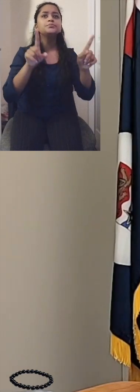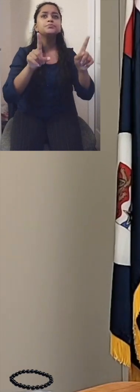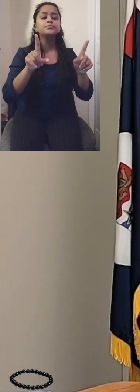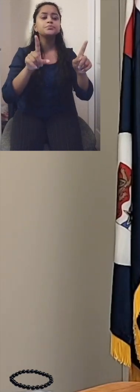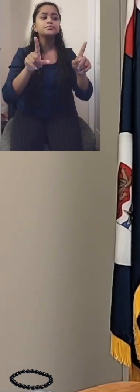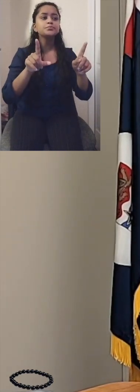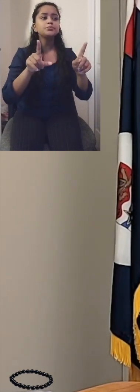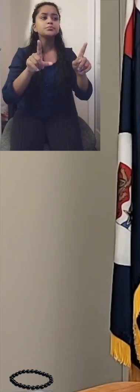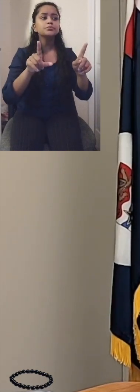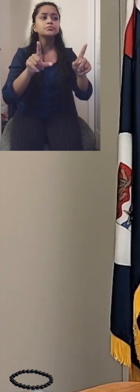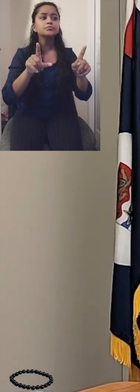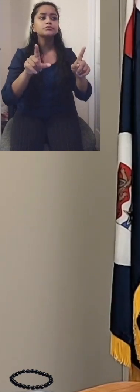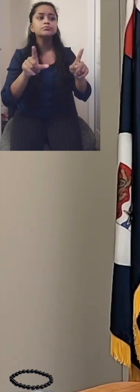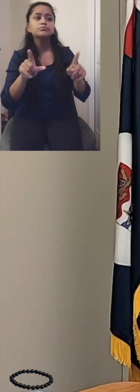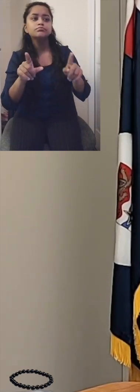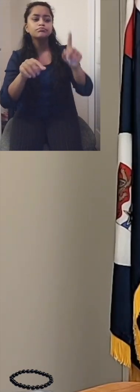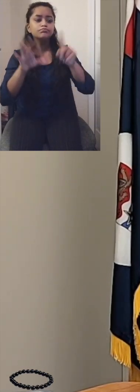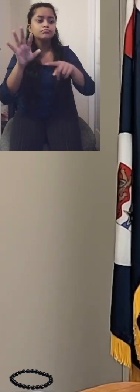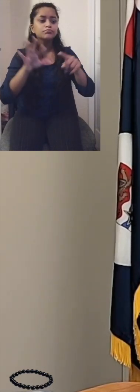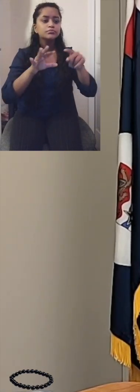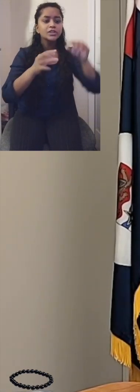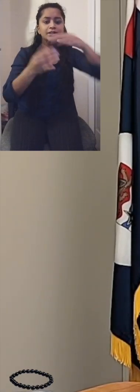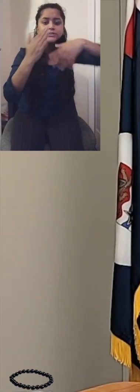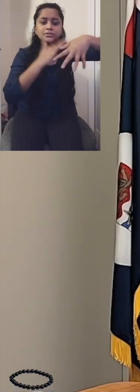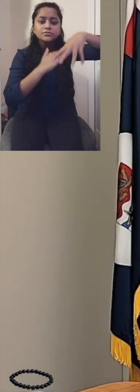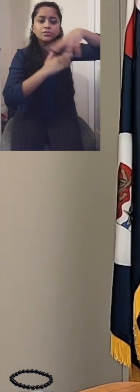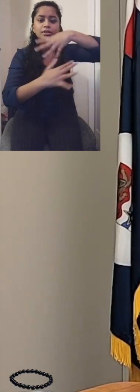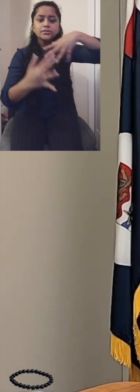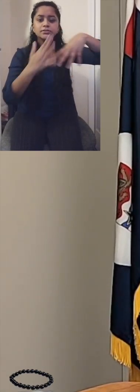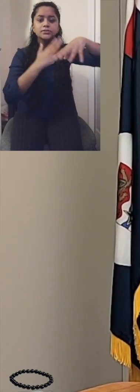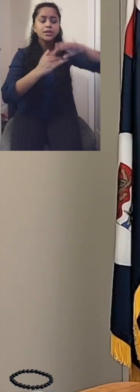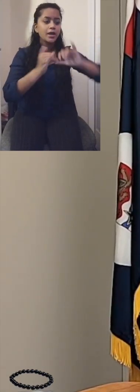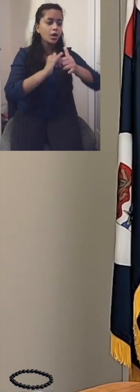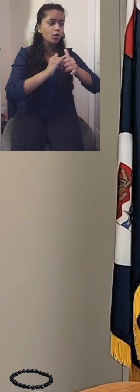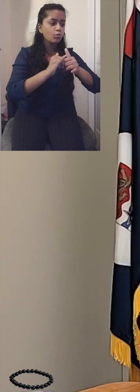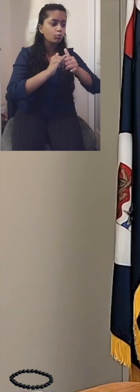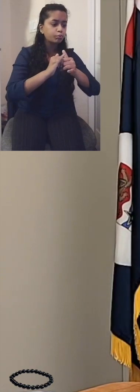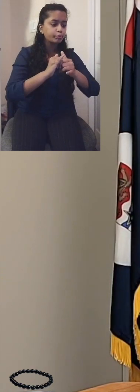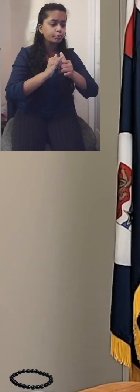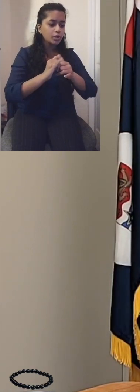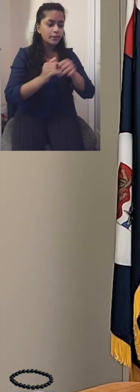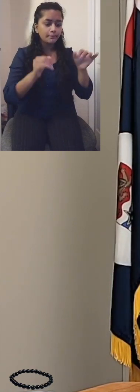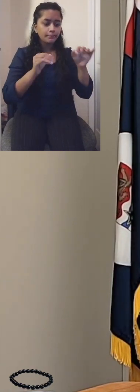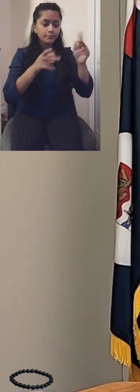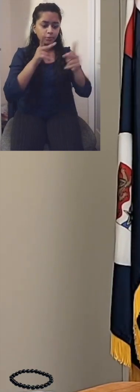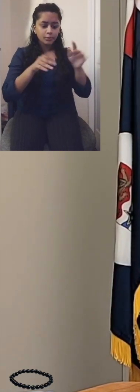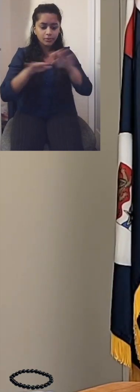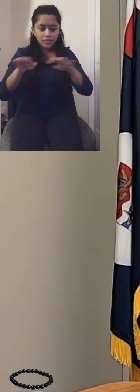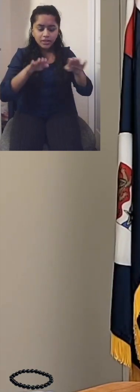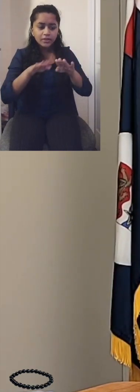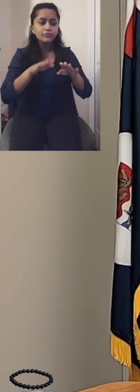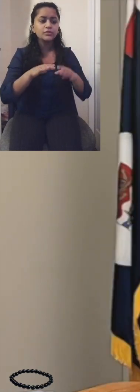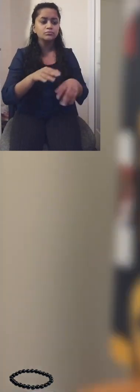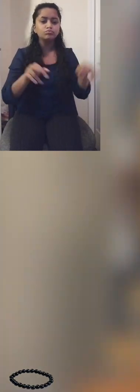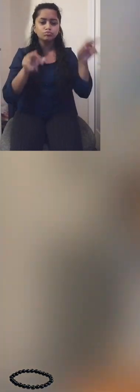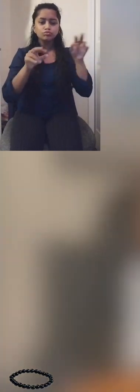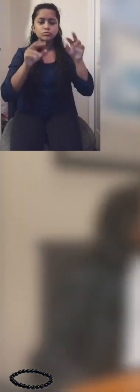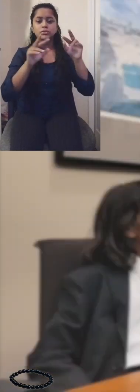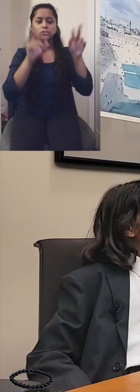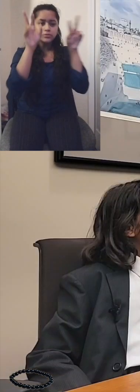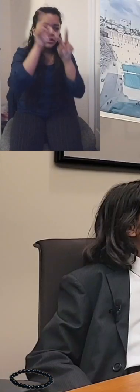an appropriate way? How are people interacting? How are people behaving? And that's very important to me as